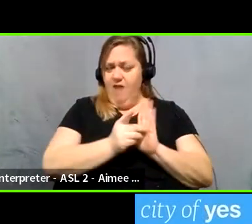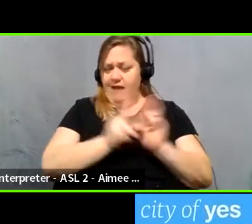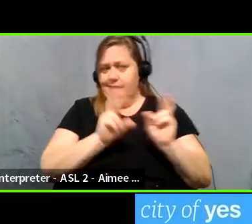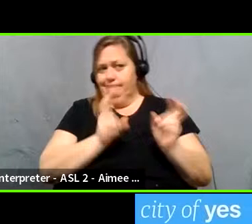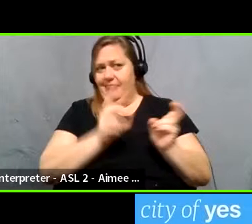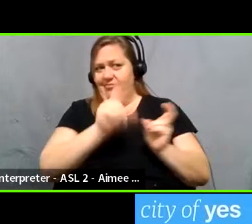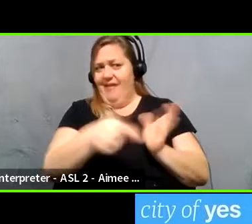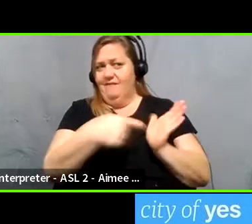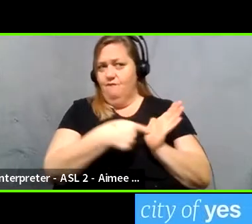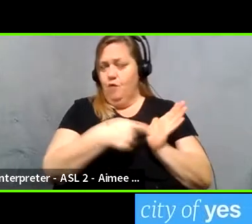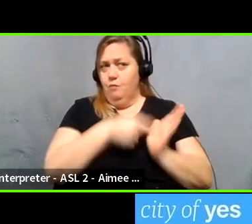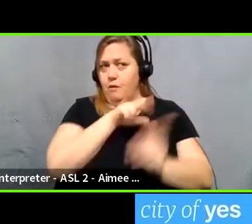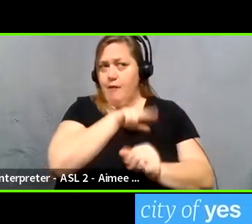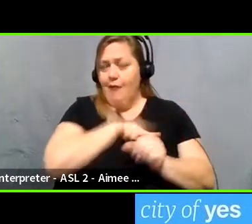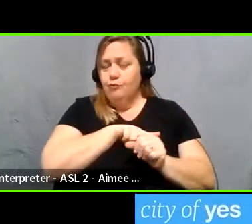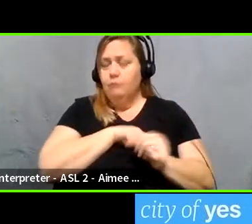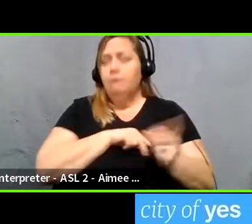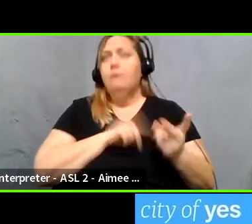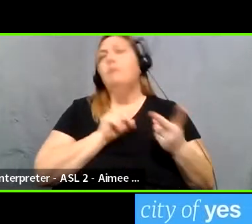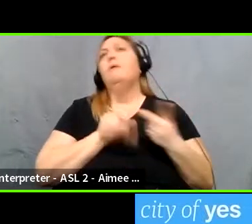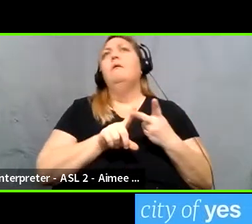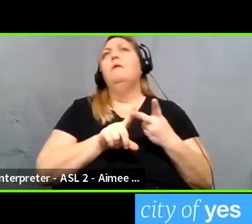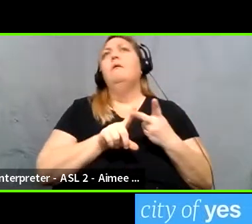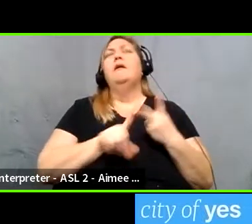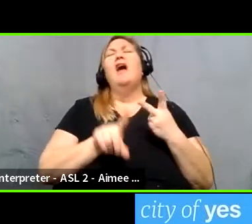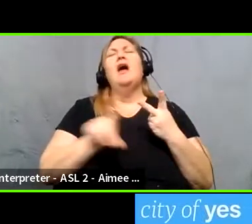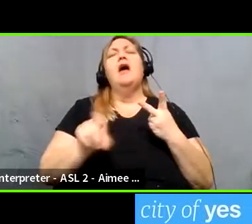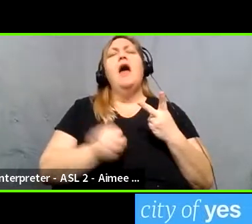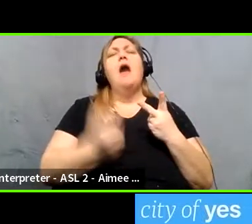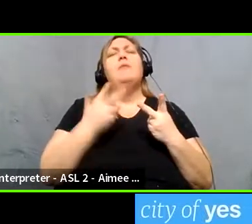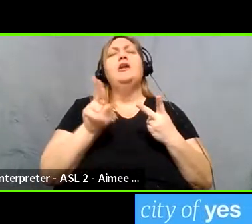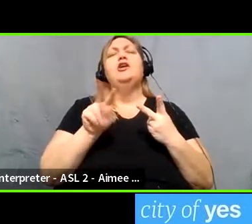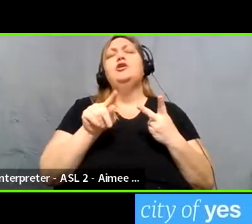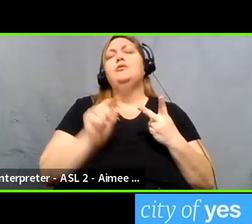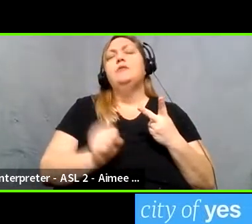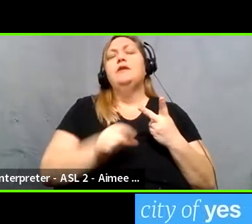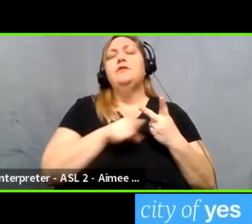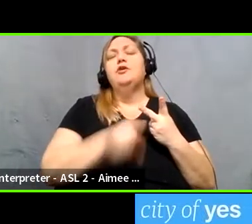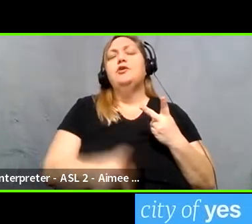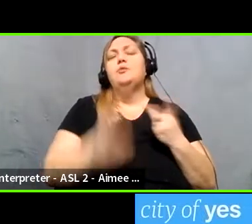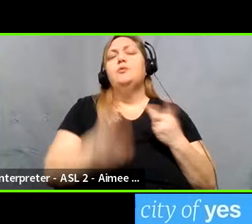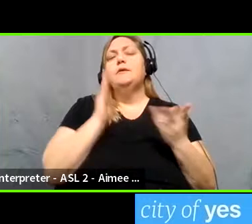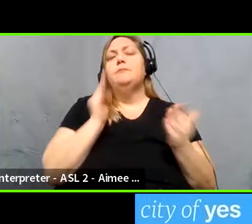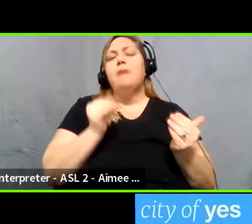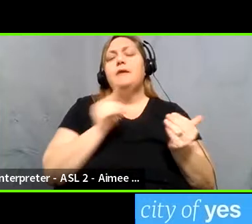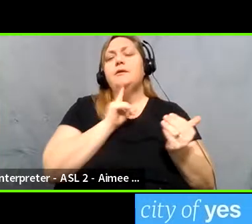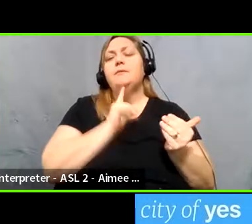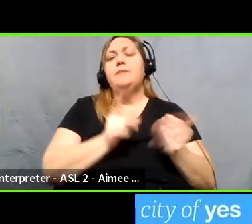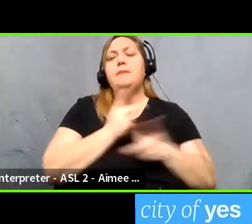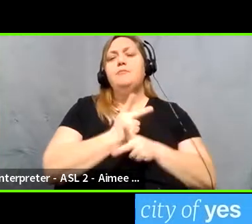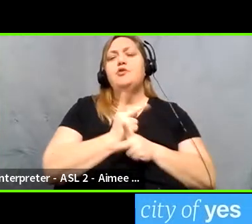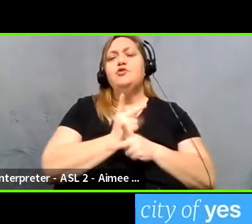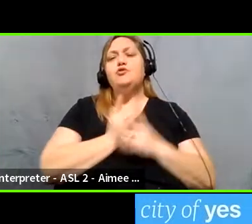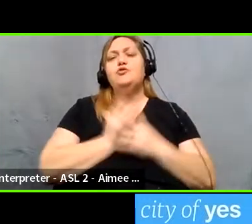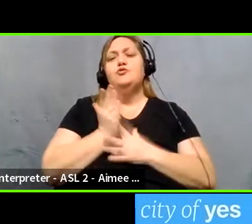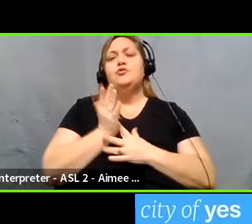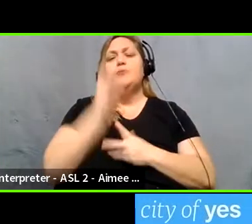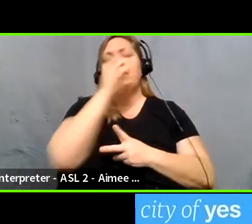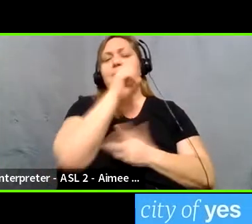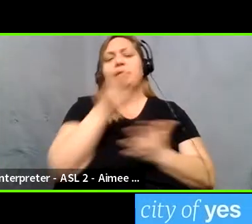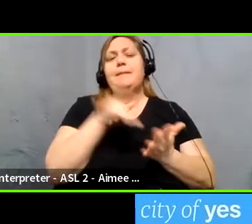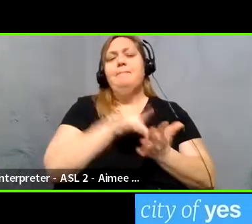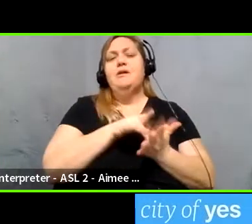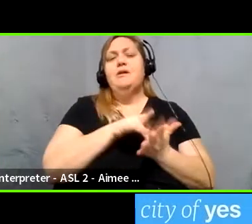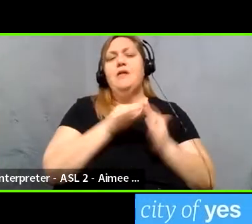The second question is, how many units are you expecting to be produced through the missing middle housing